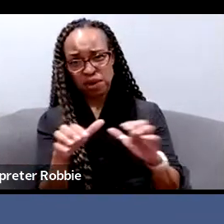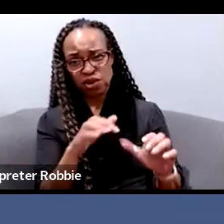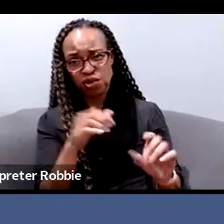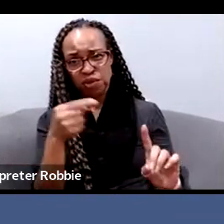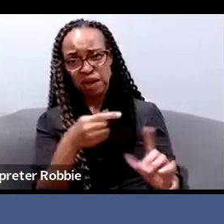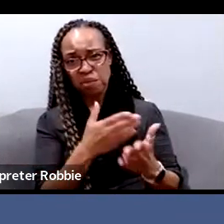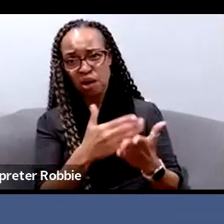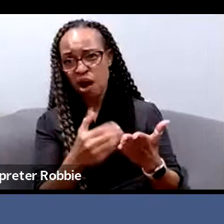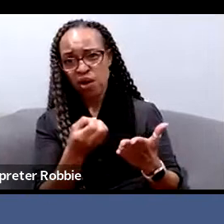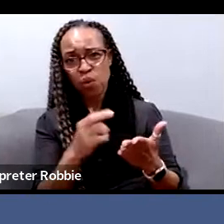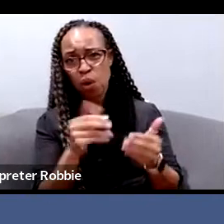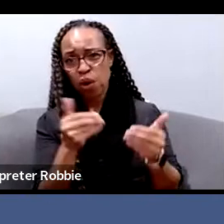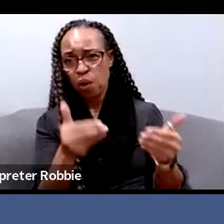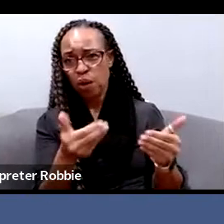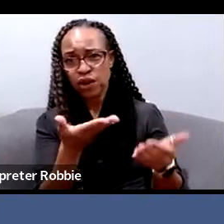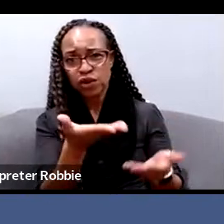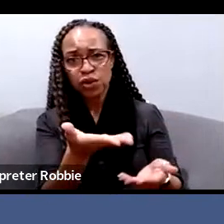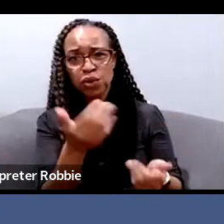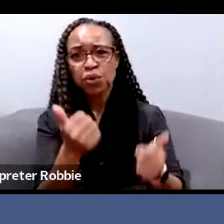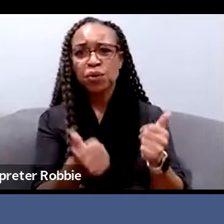want to go ahead and do it?